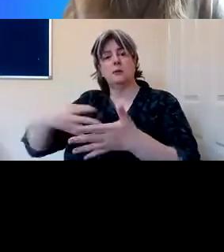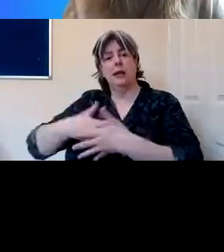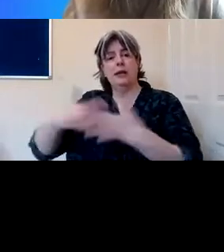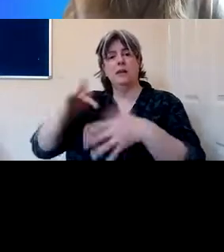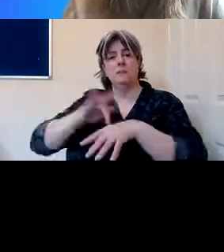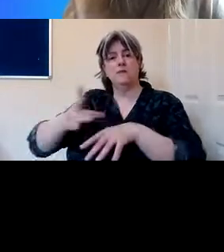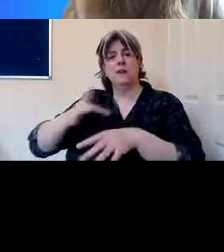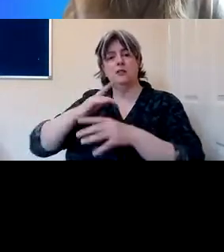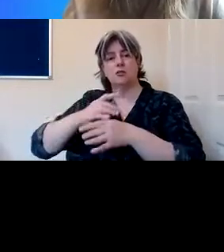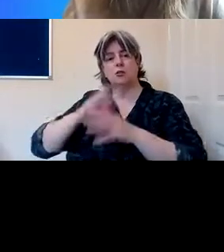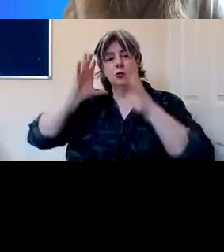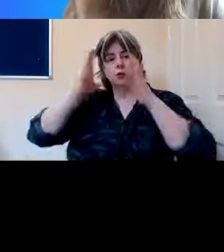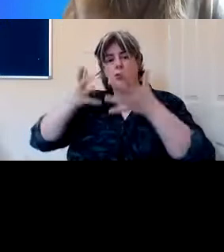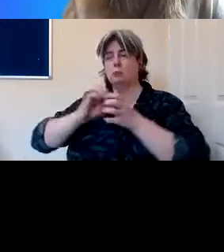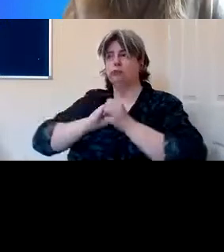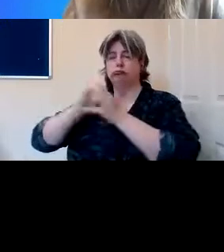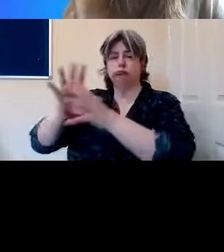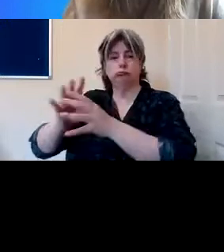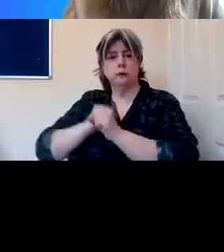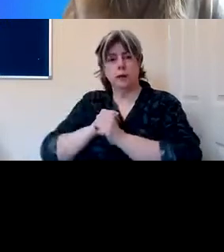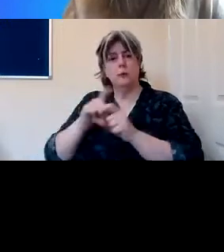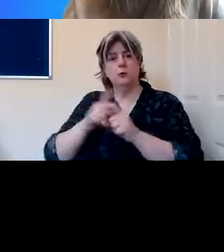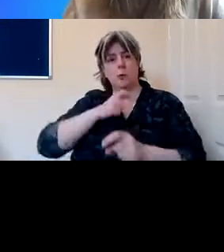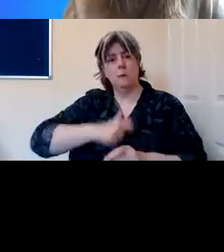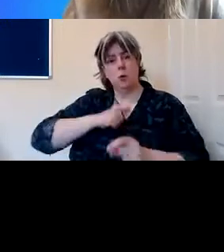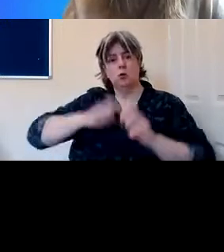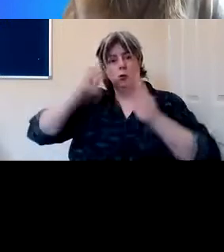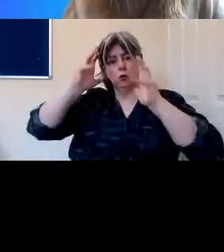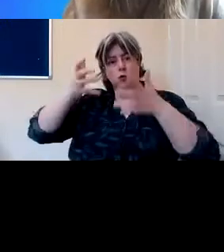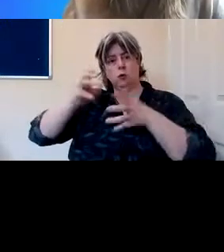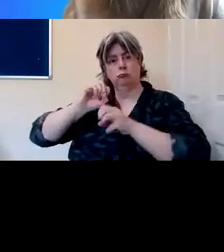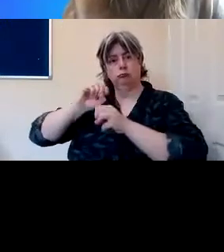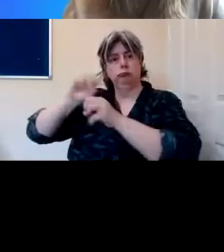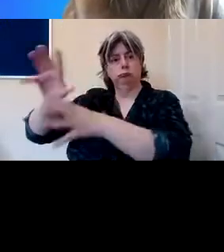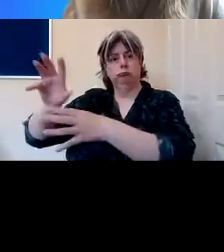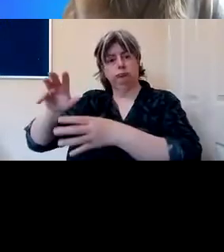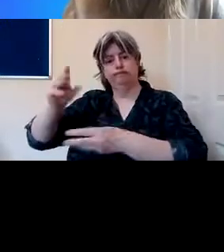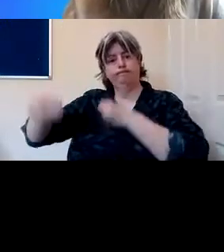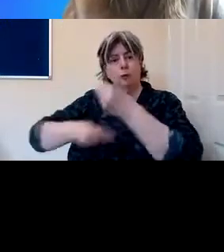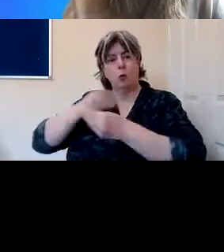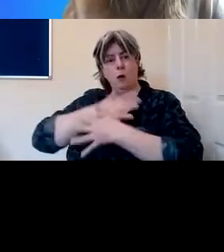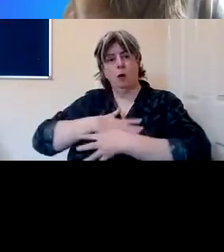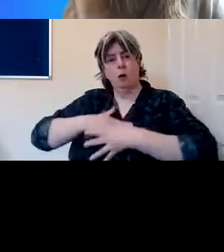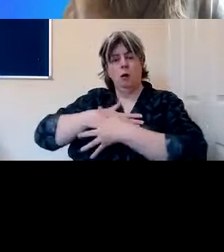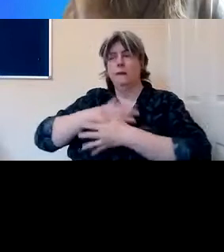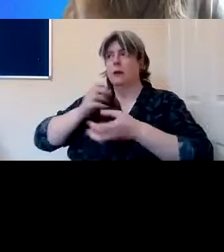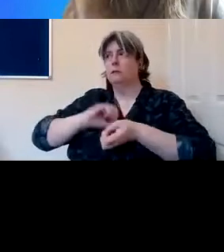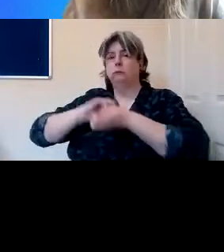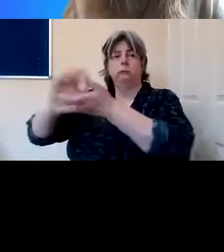on a confidential basis, but who they can also take personal concerns and distress if there is any.